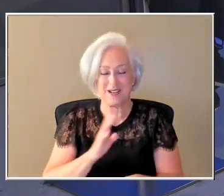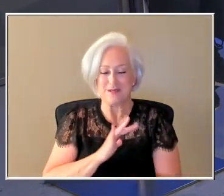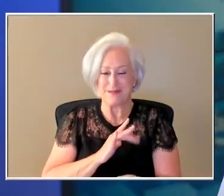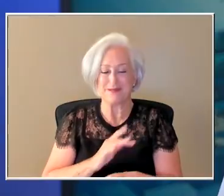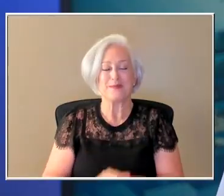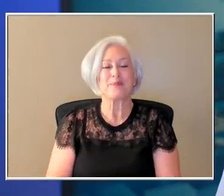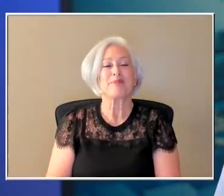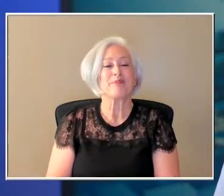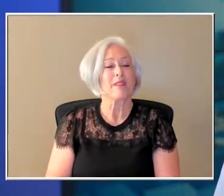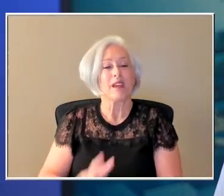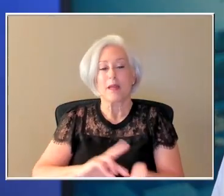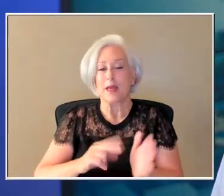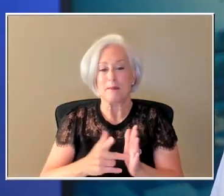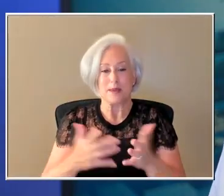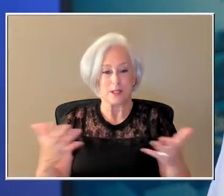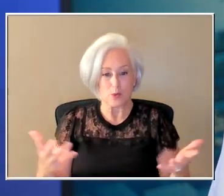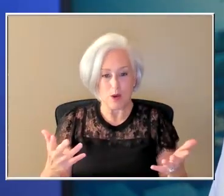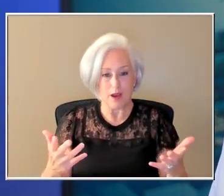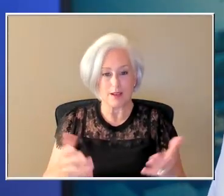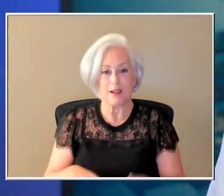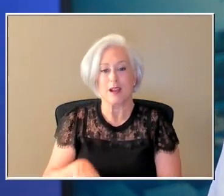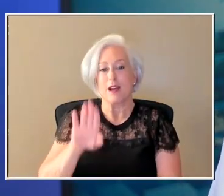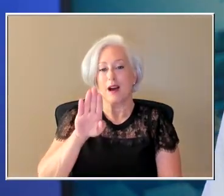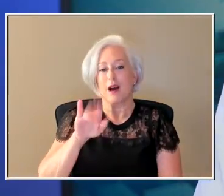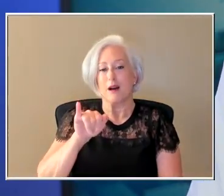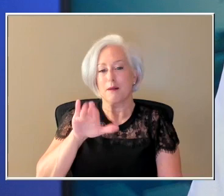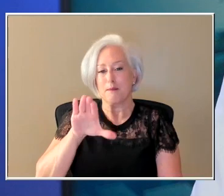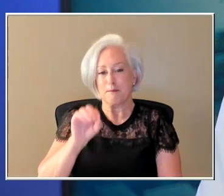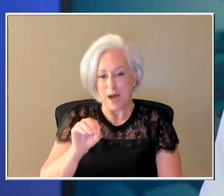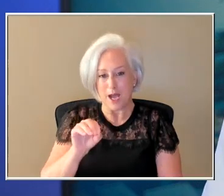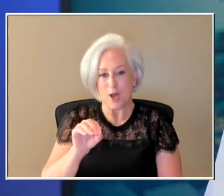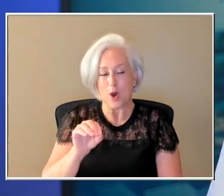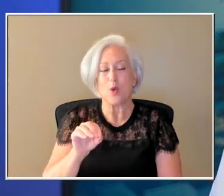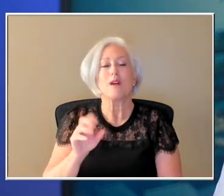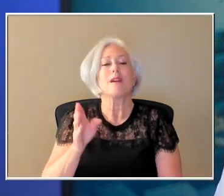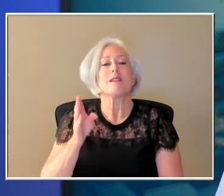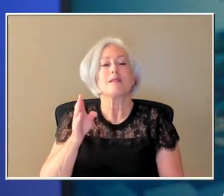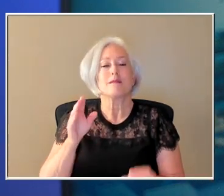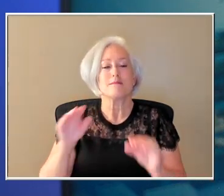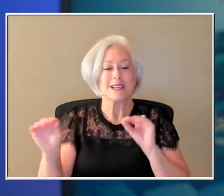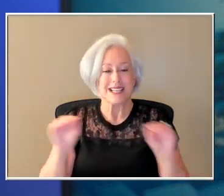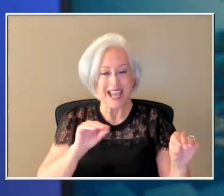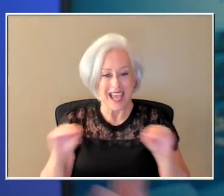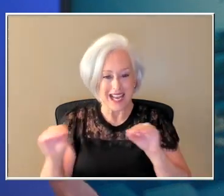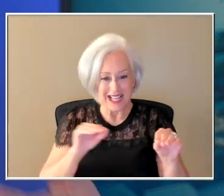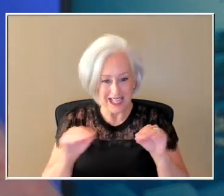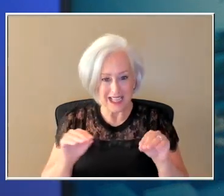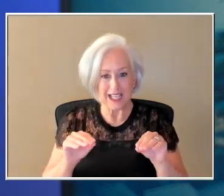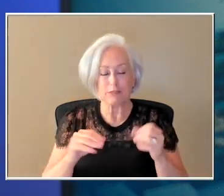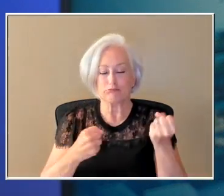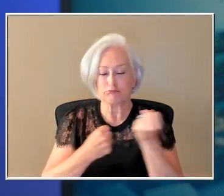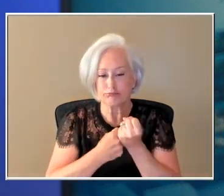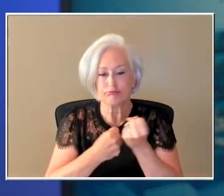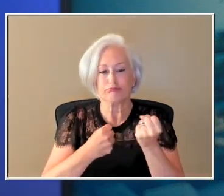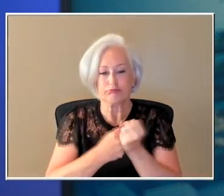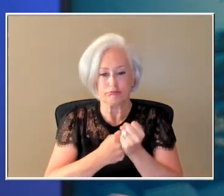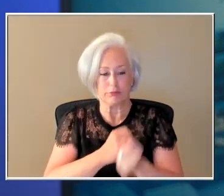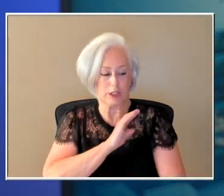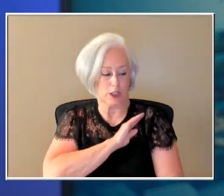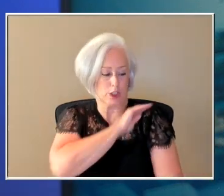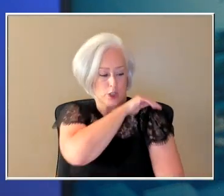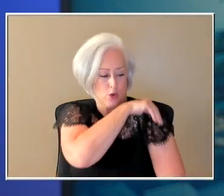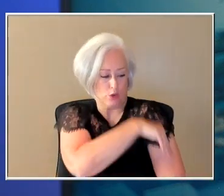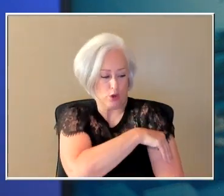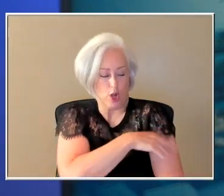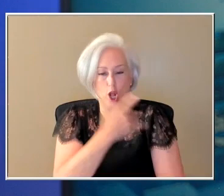a biomechanically sound construct for reconstitution of the shoulder, both as it looks like a normal shoulder, but